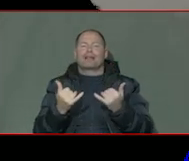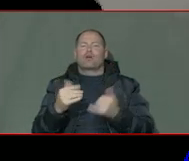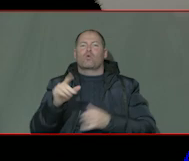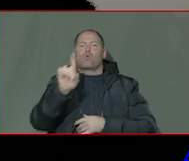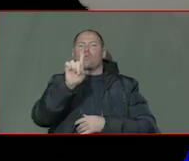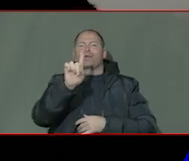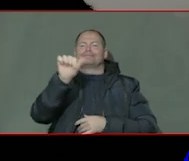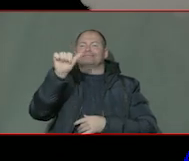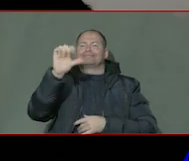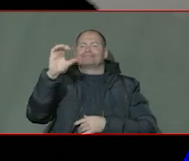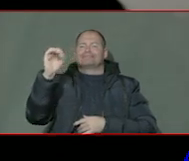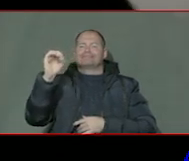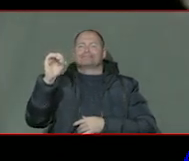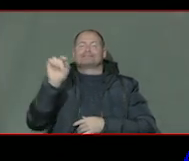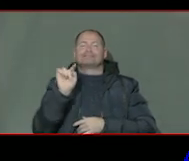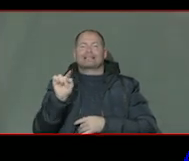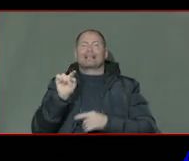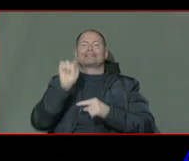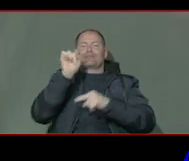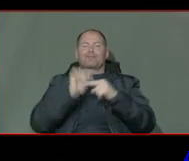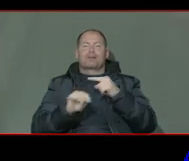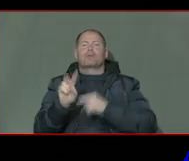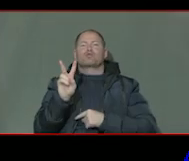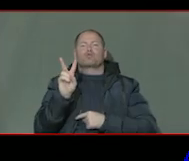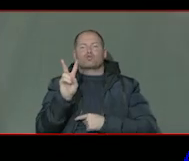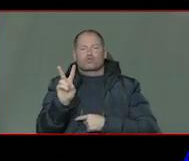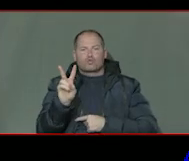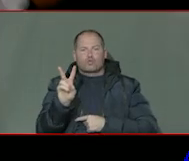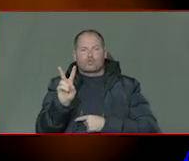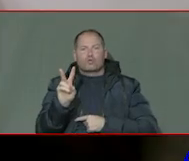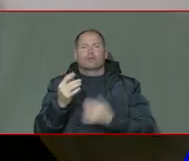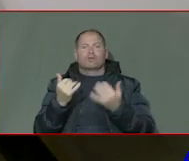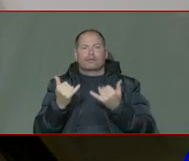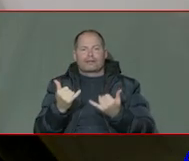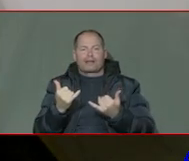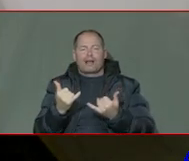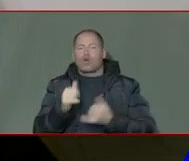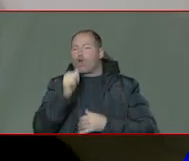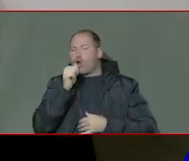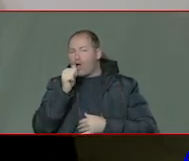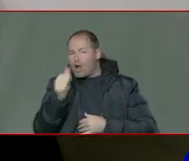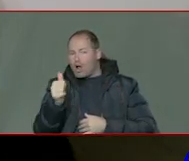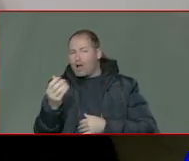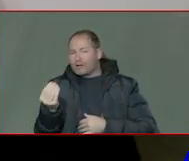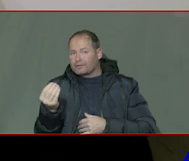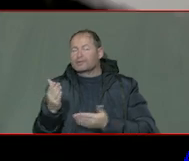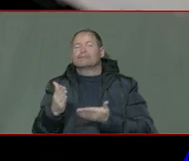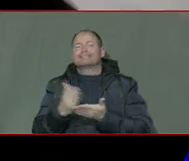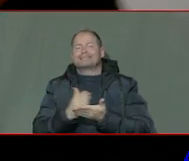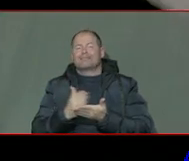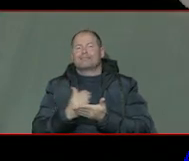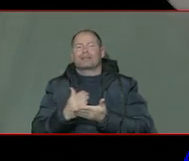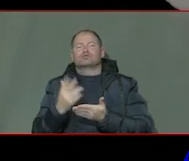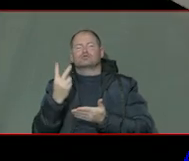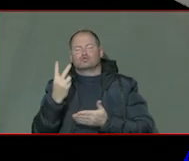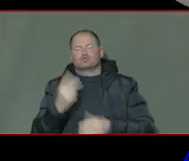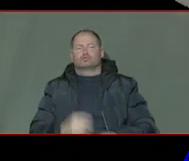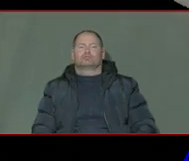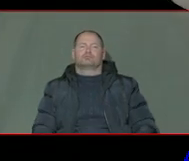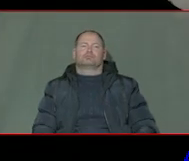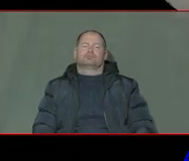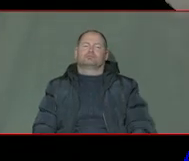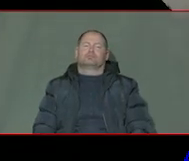160. You divide that 160 by 2, then it will give you the number of the nitrogenous base that